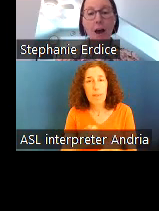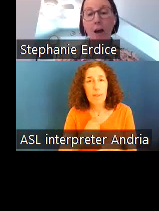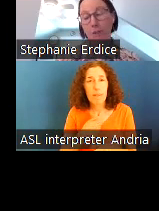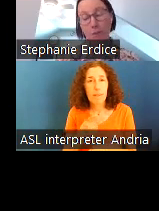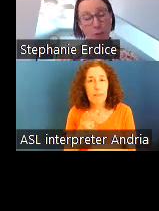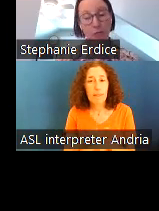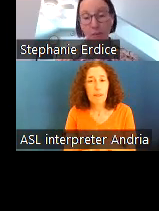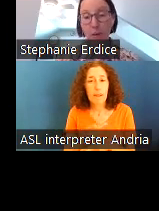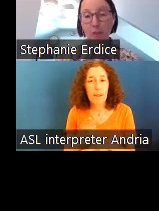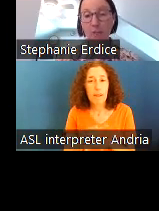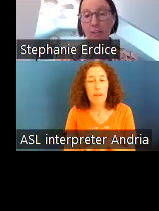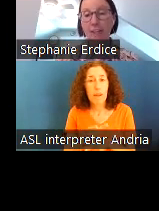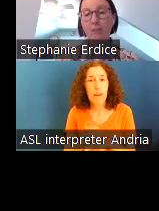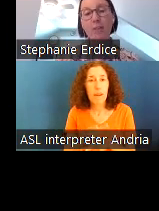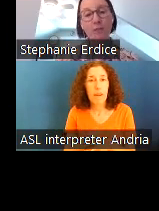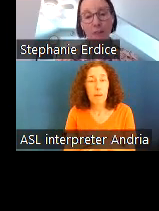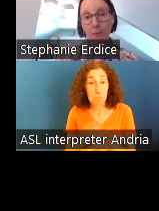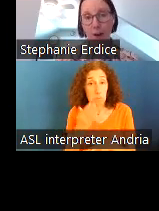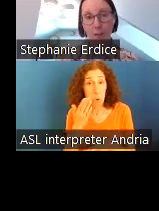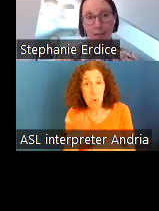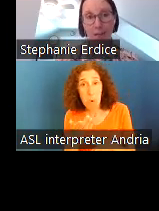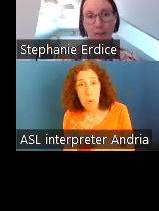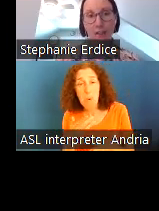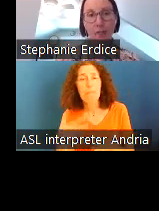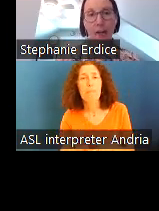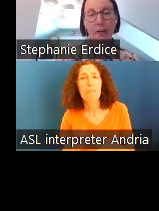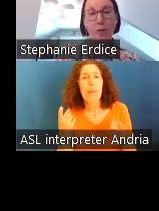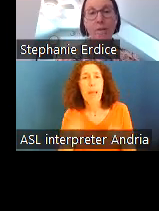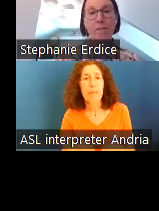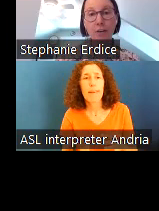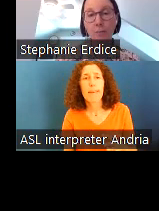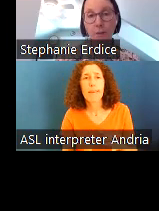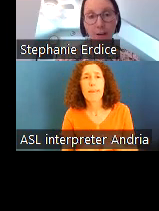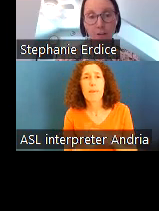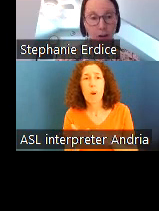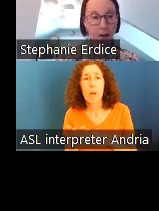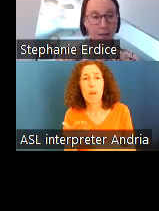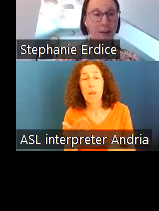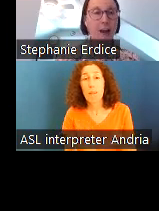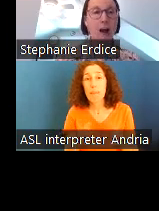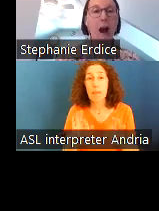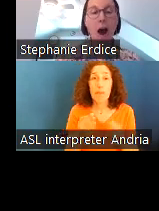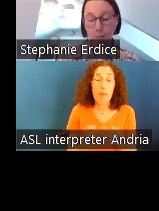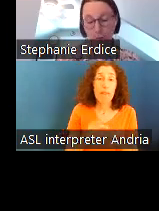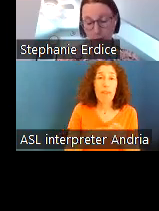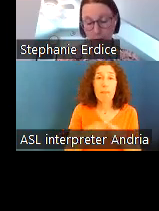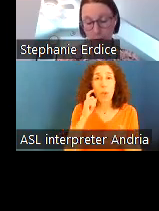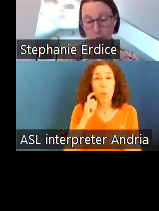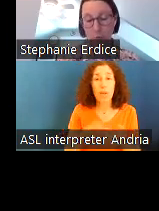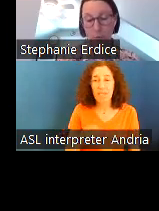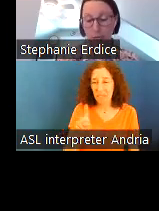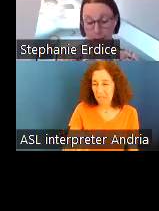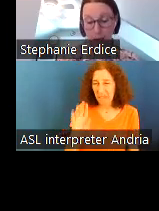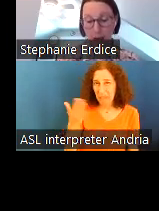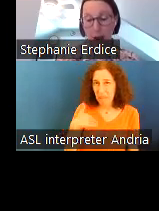us. Sometimes our family members will tell us when they feel like we're not practicing good self-care. So I invite you to put that in the chat. I will tell